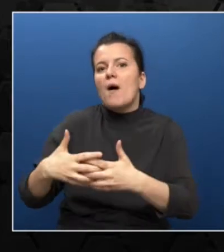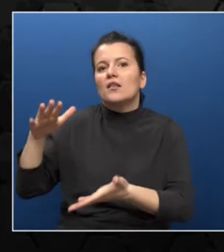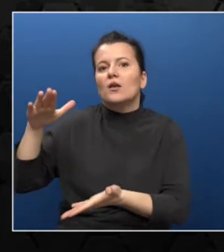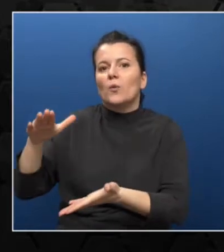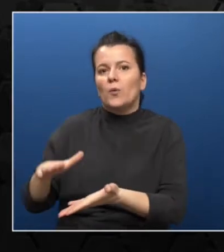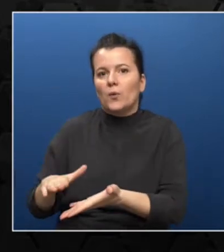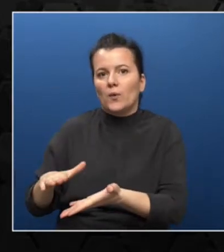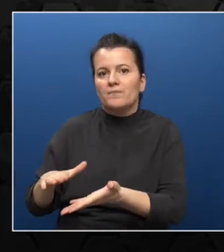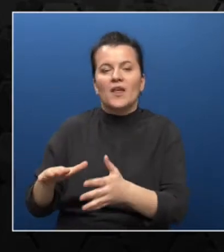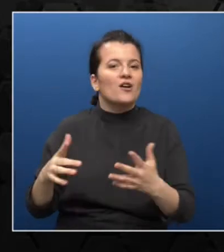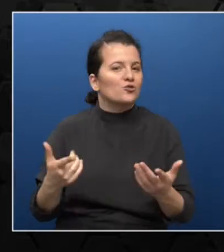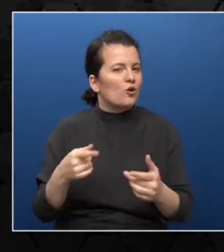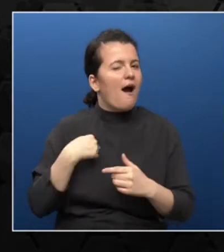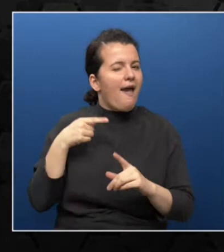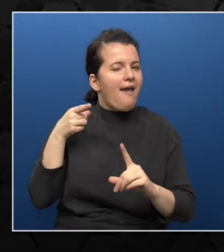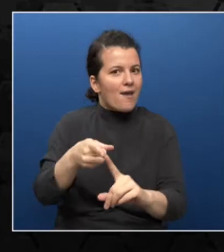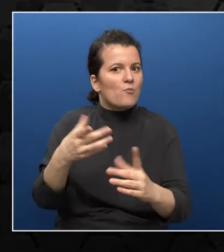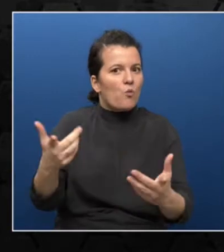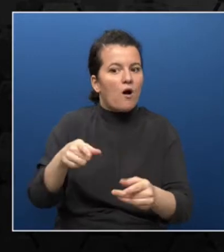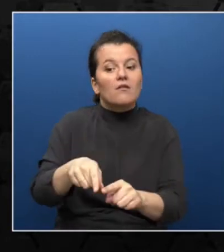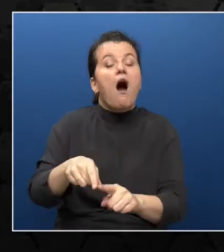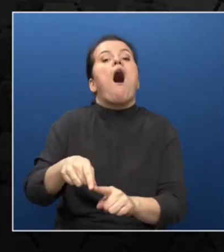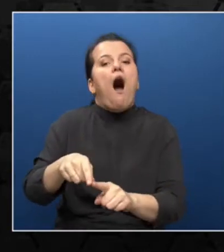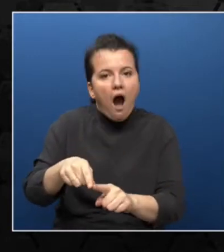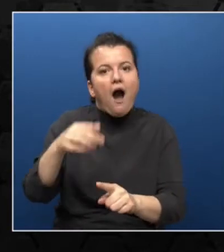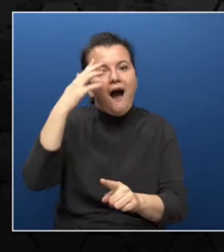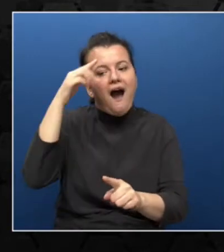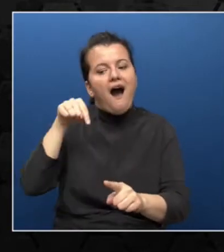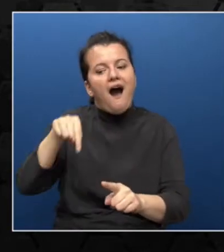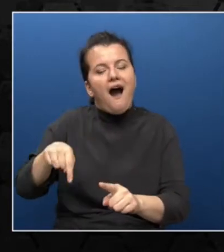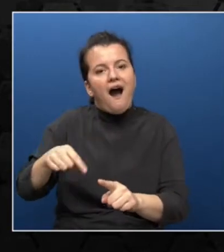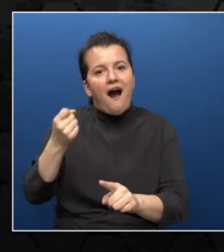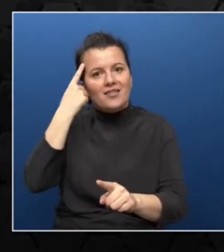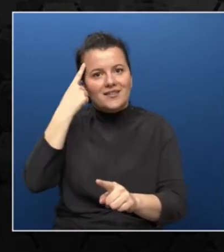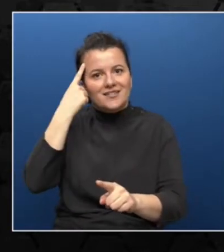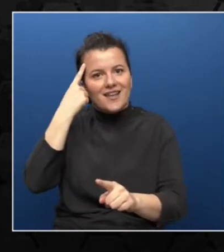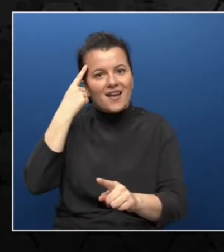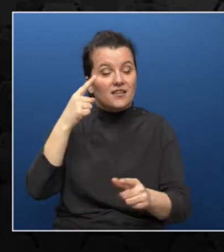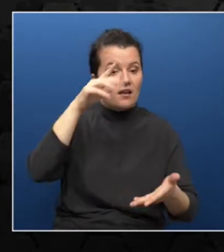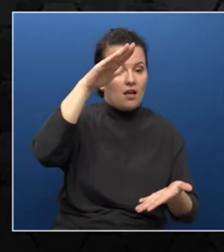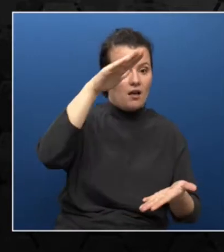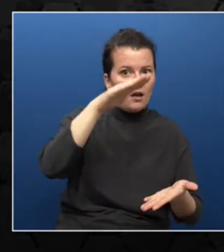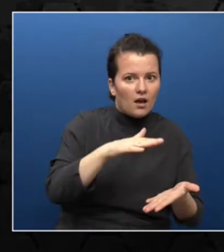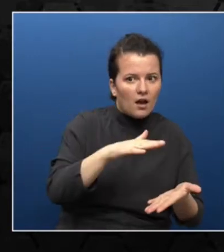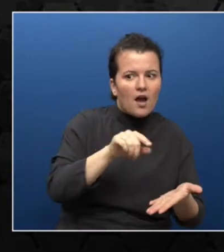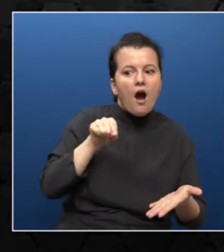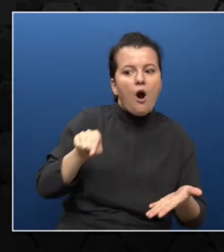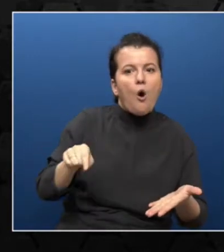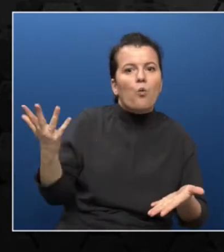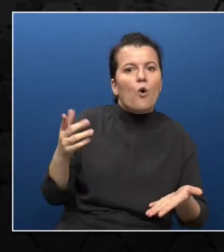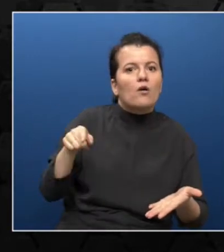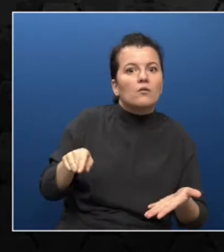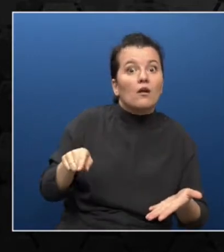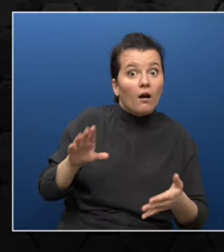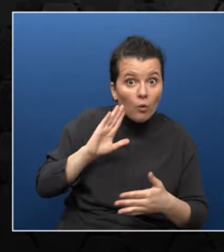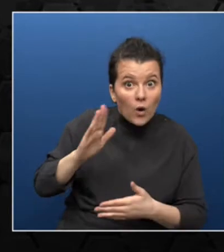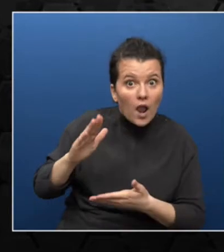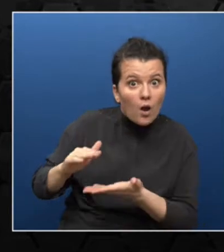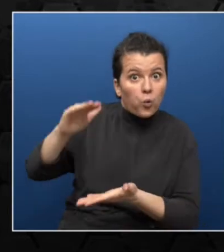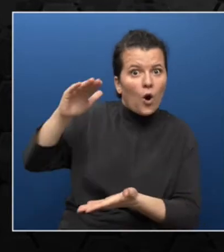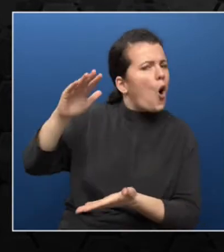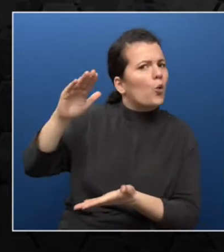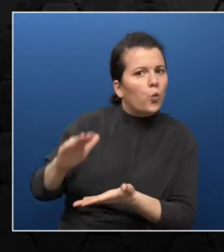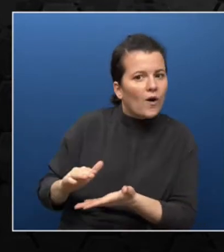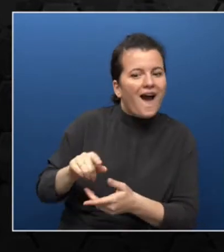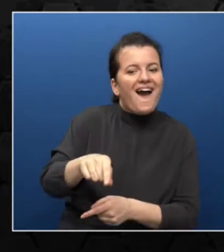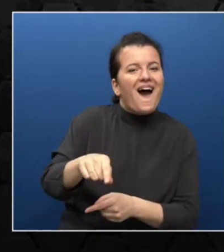so that when we get some new data, then we can predict the particular answer. Another buzzwords you might have heard are like my model